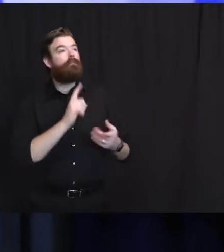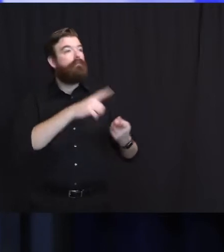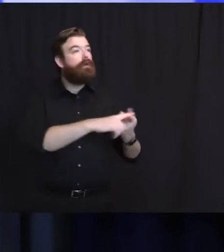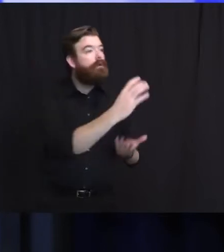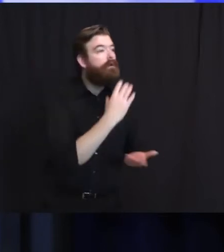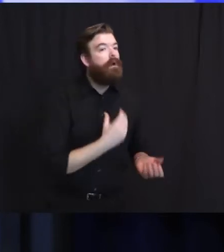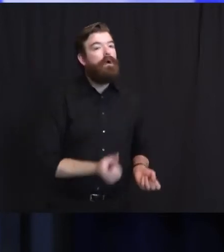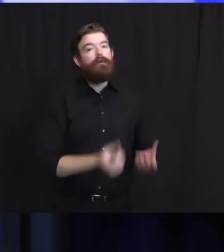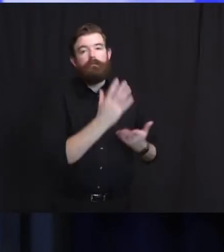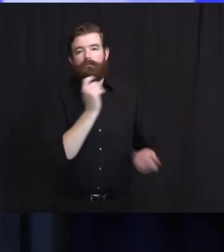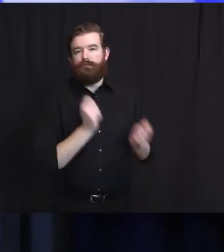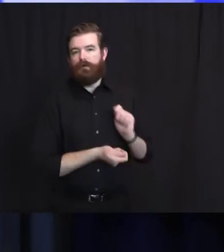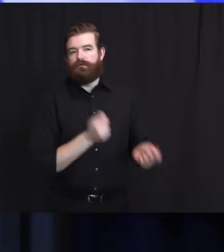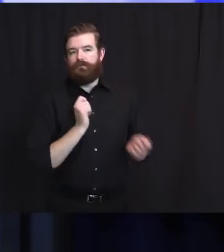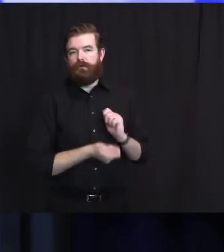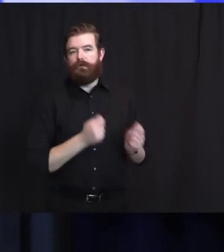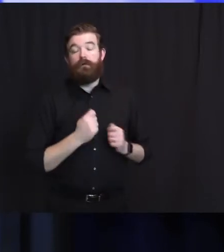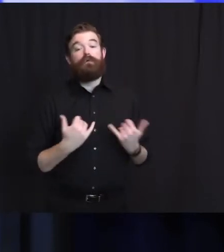week was